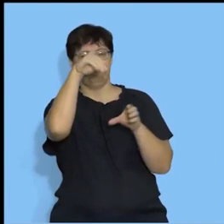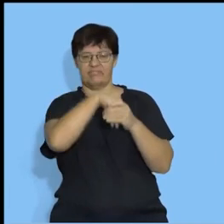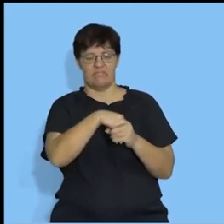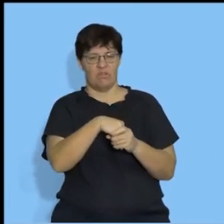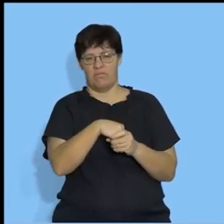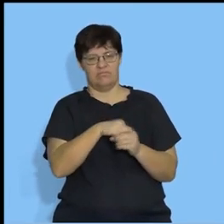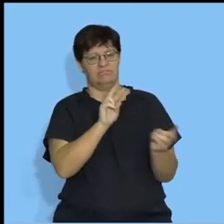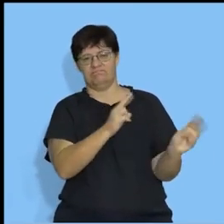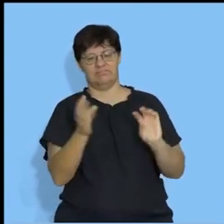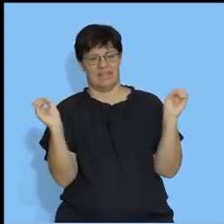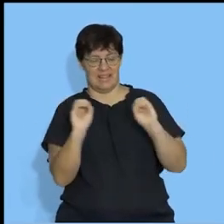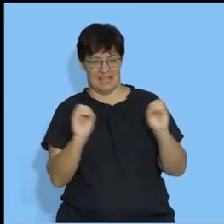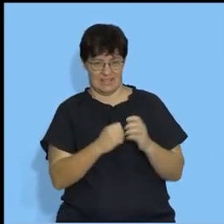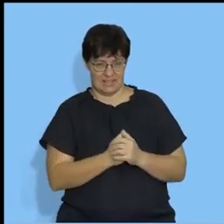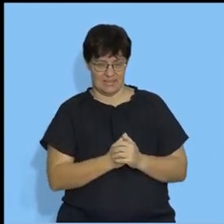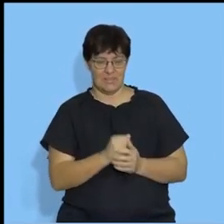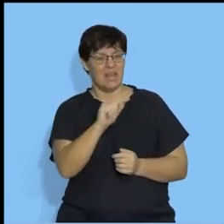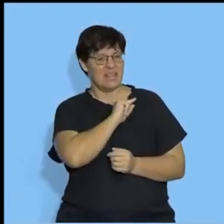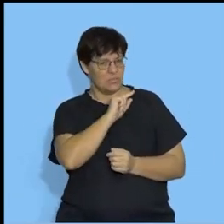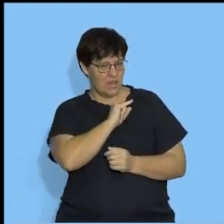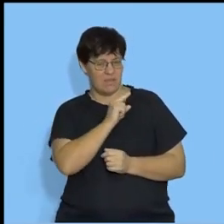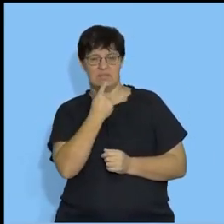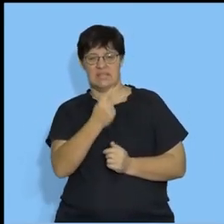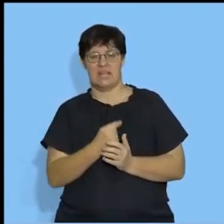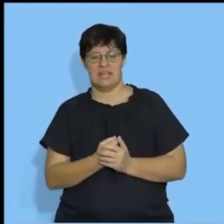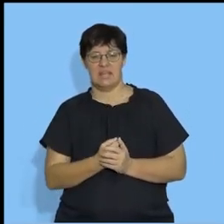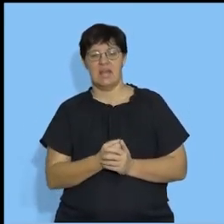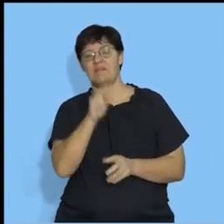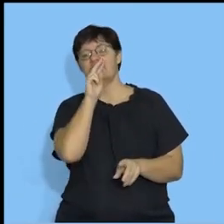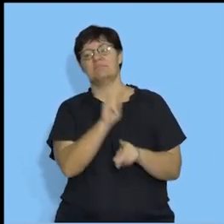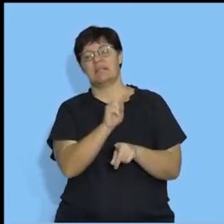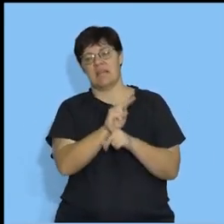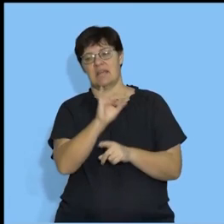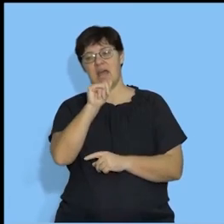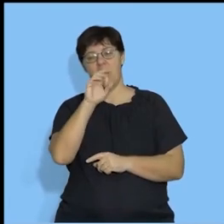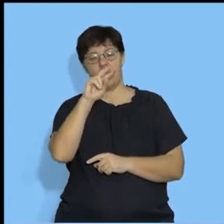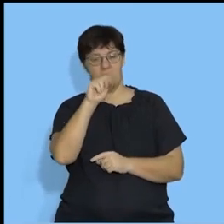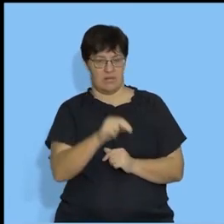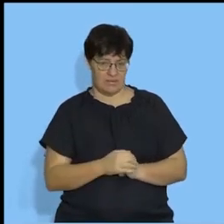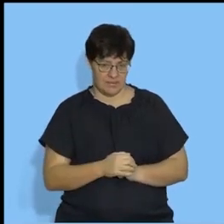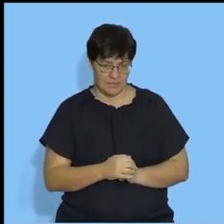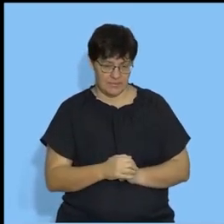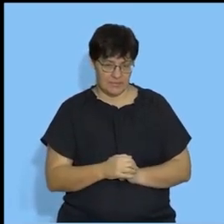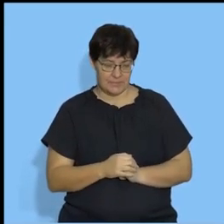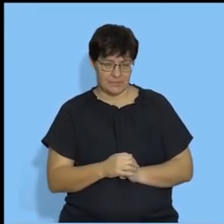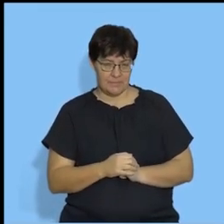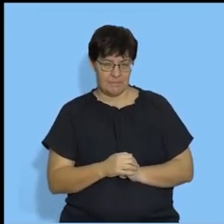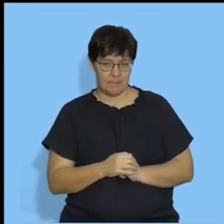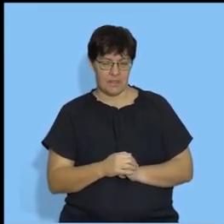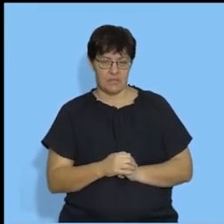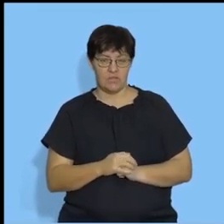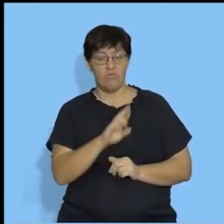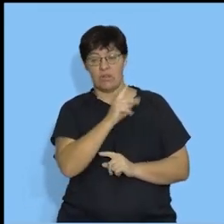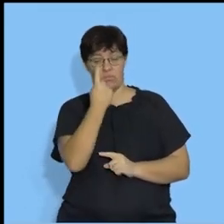electrons. That's why I would refer to it as a spectator ion, right? So in reaction 1,